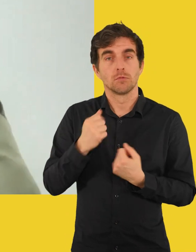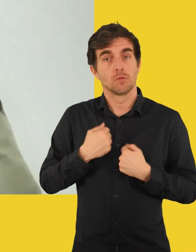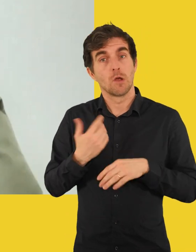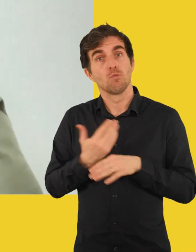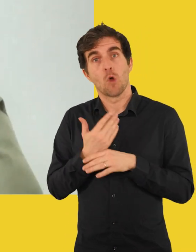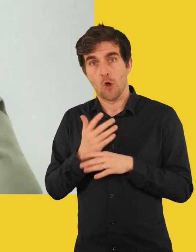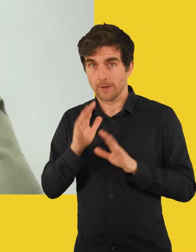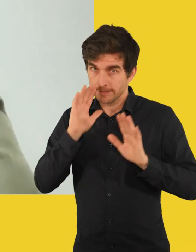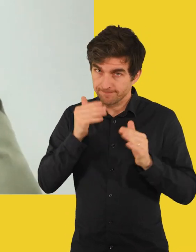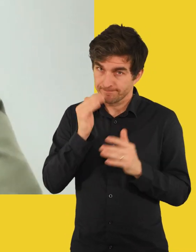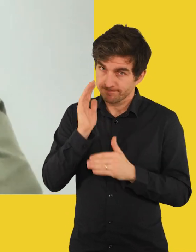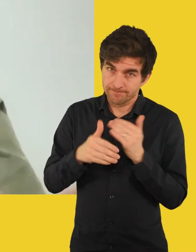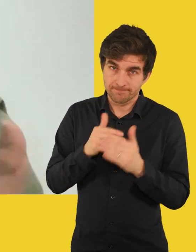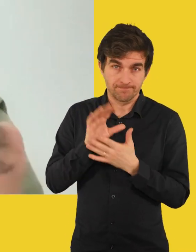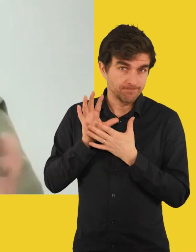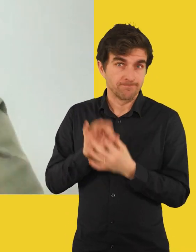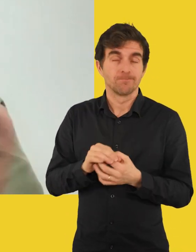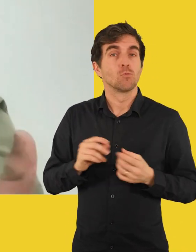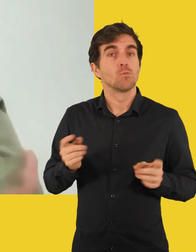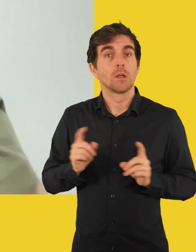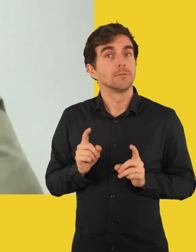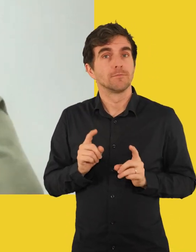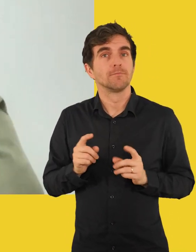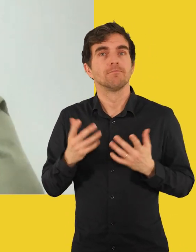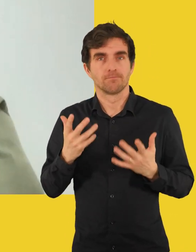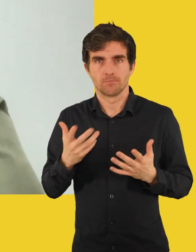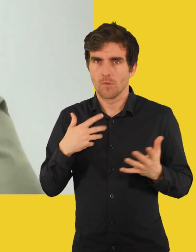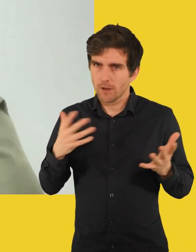communities. And all of our work is based on